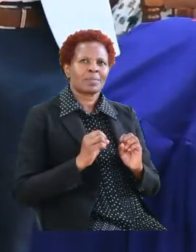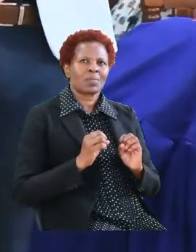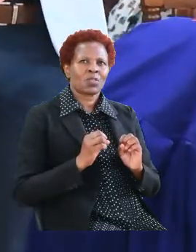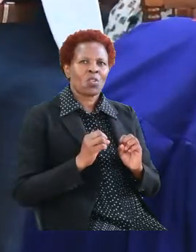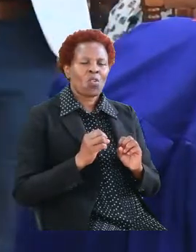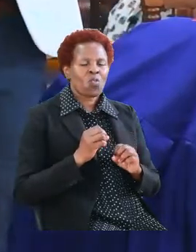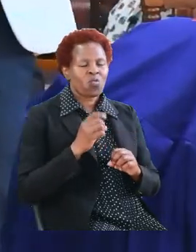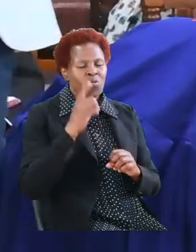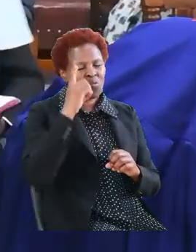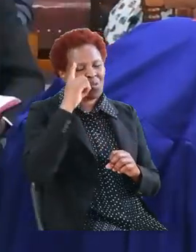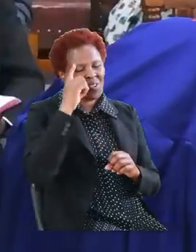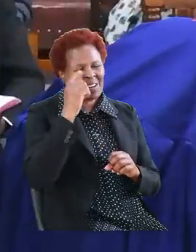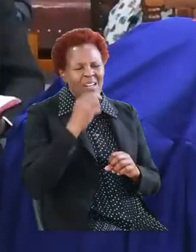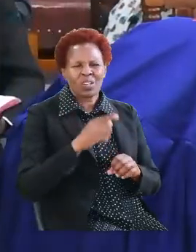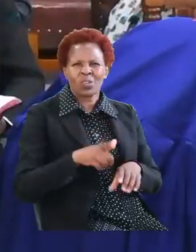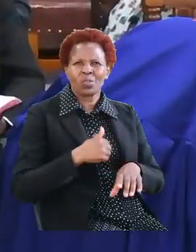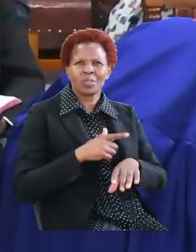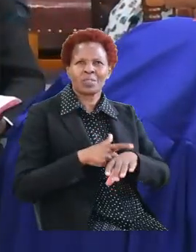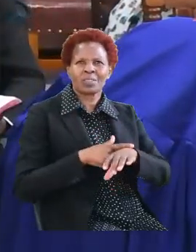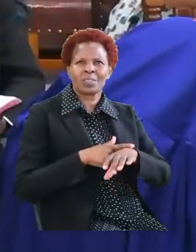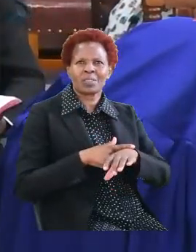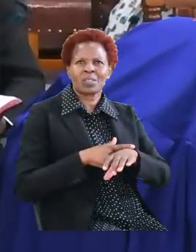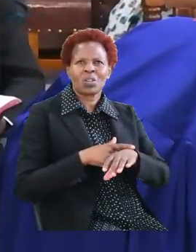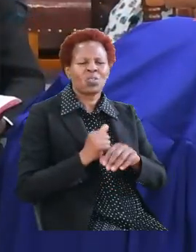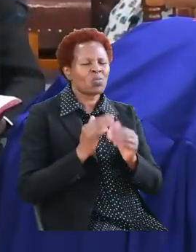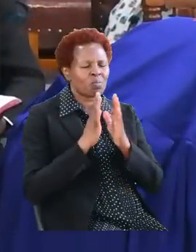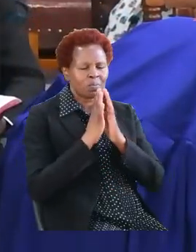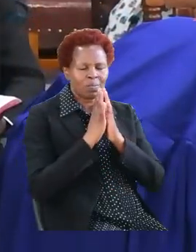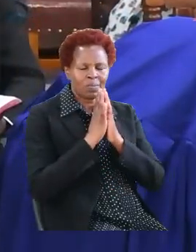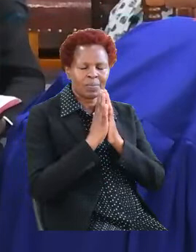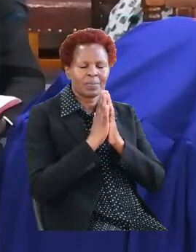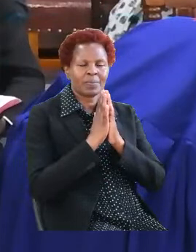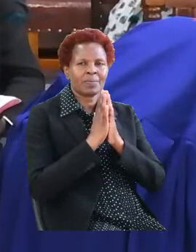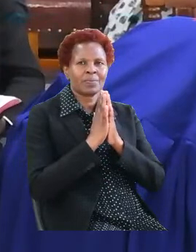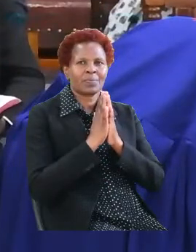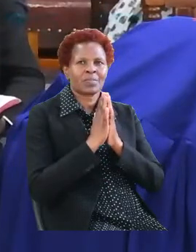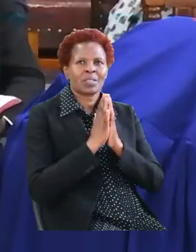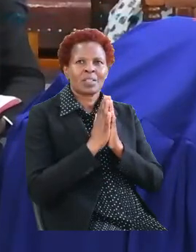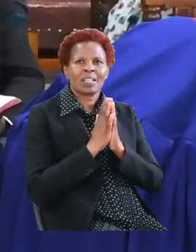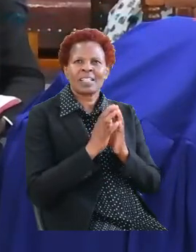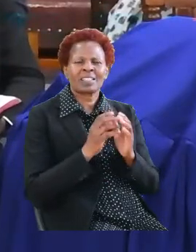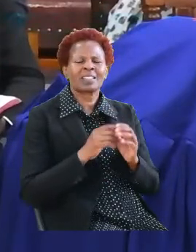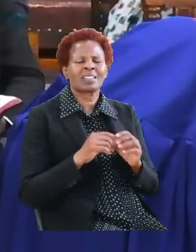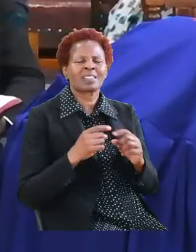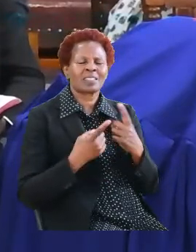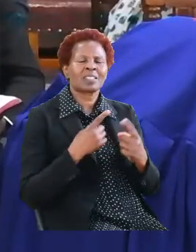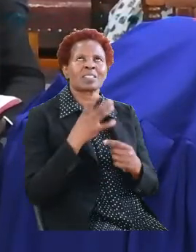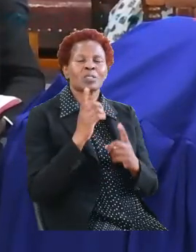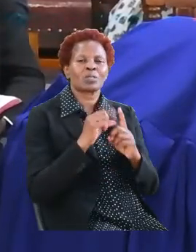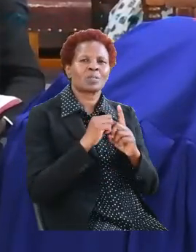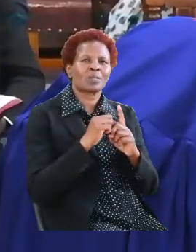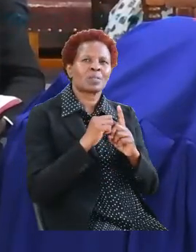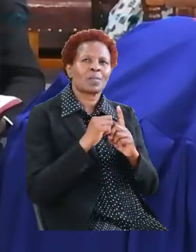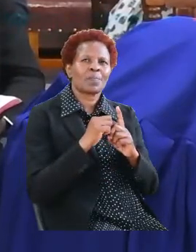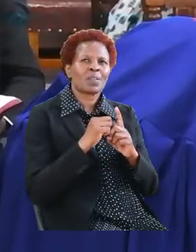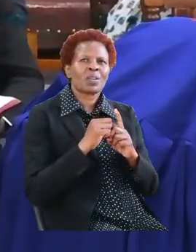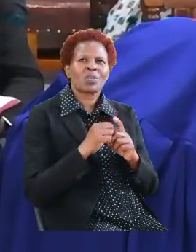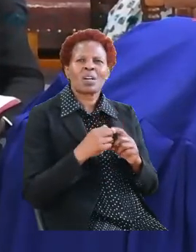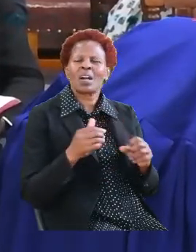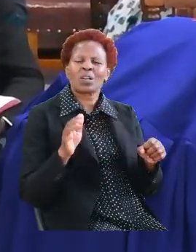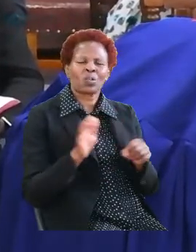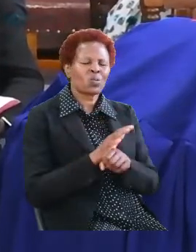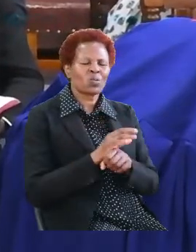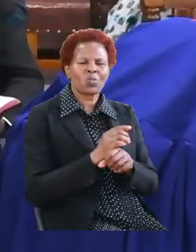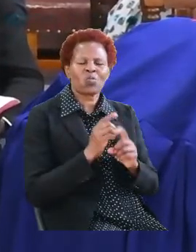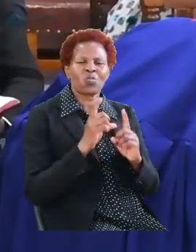For sometimes you have prayed, you have even quoted the word of God, you have quoted many